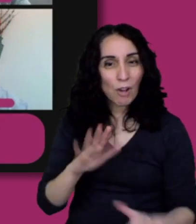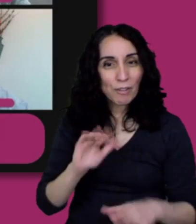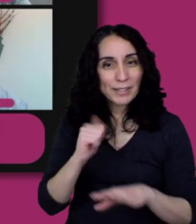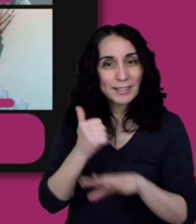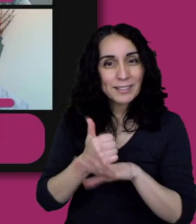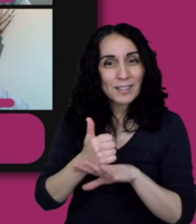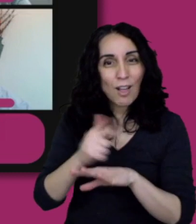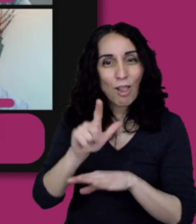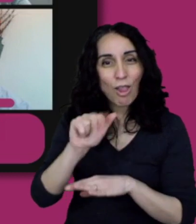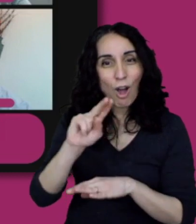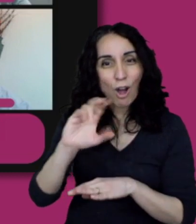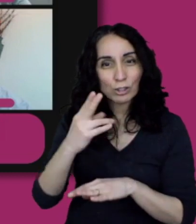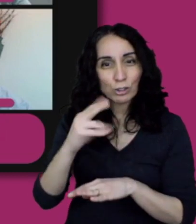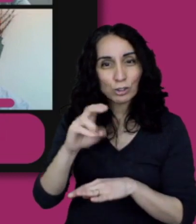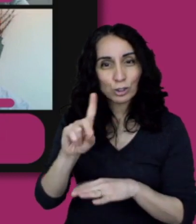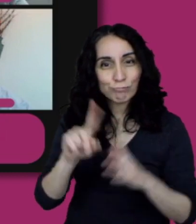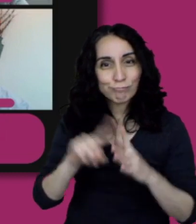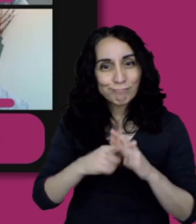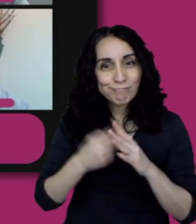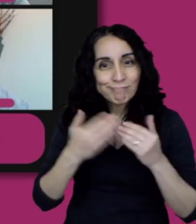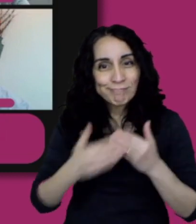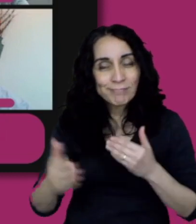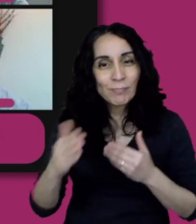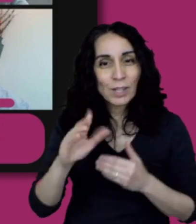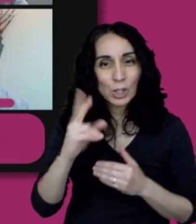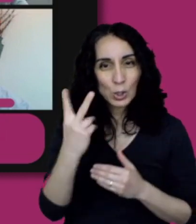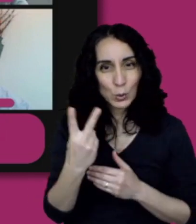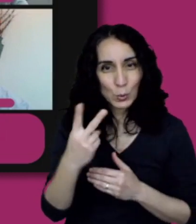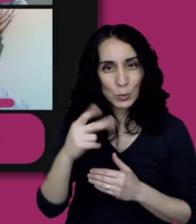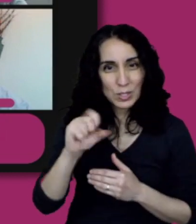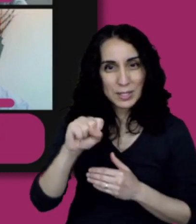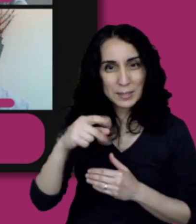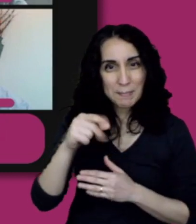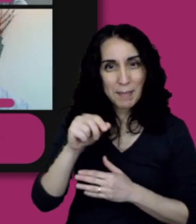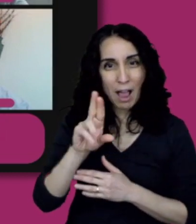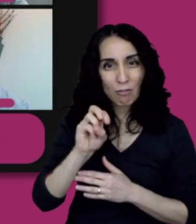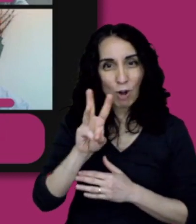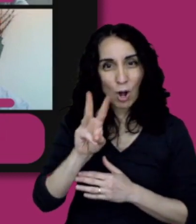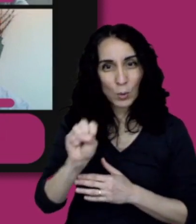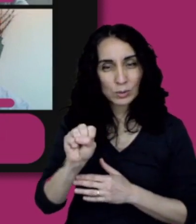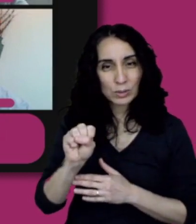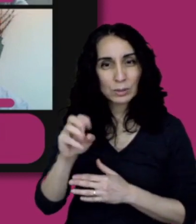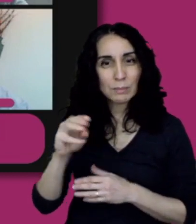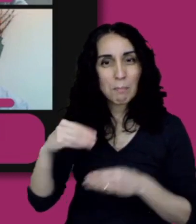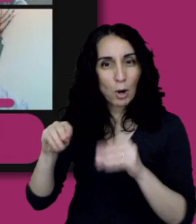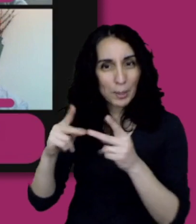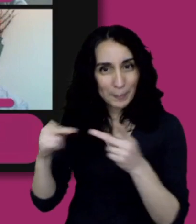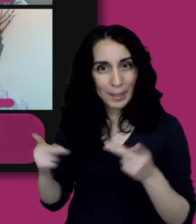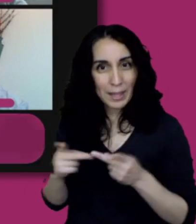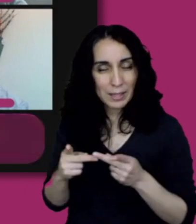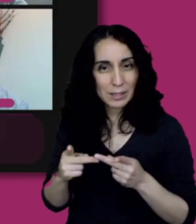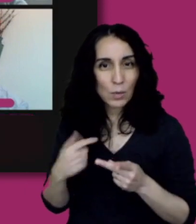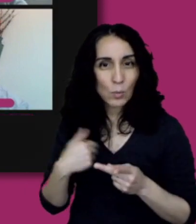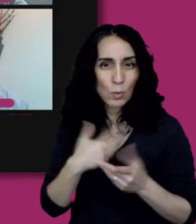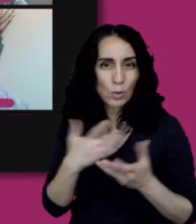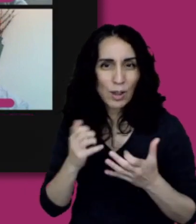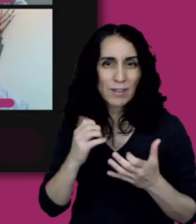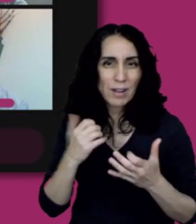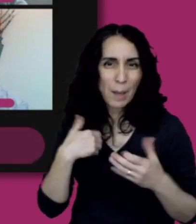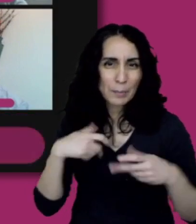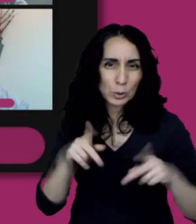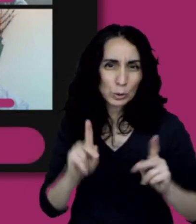it's the Two Sparrows Marketplace, and our goal and our purpose was really to have an